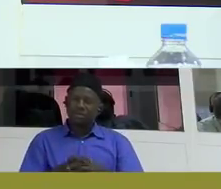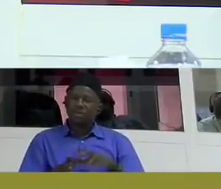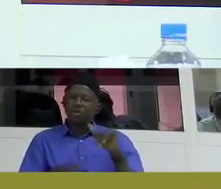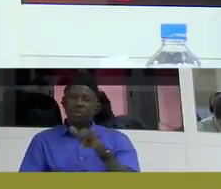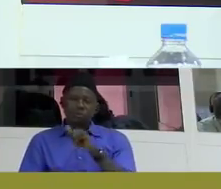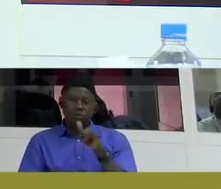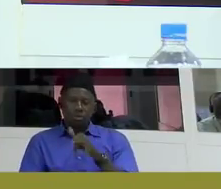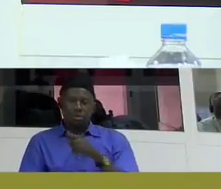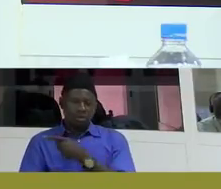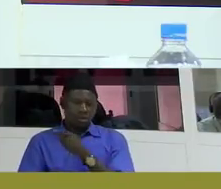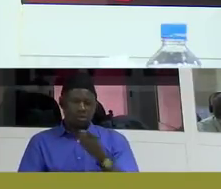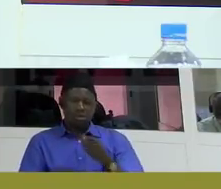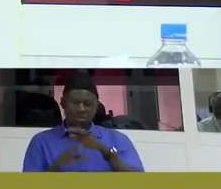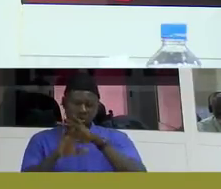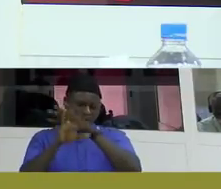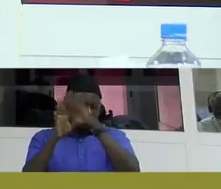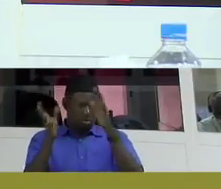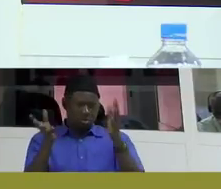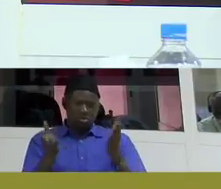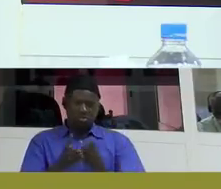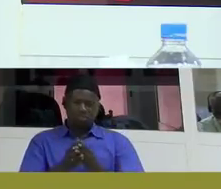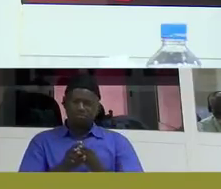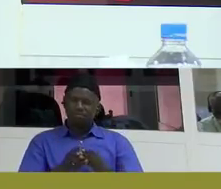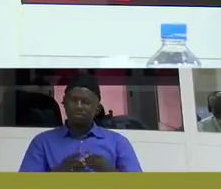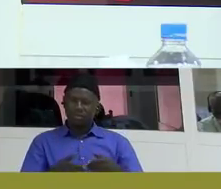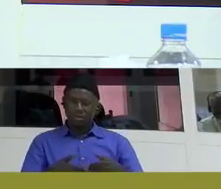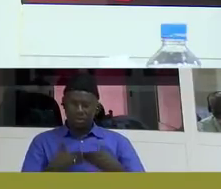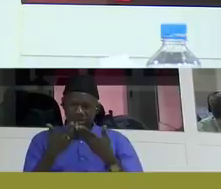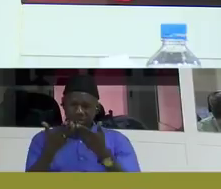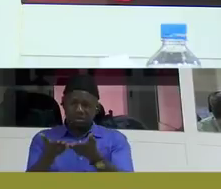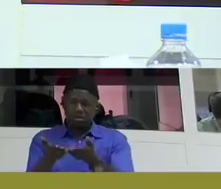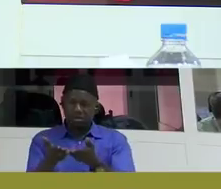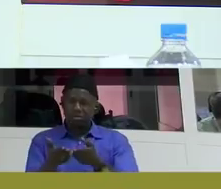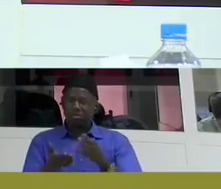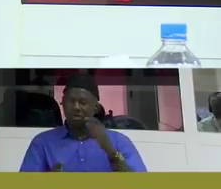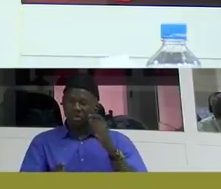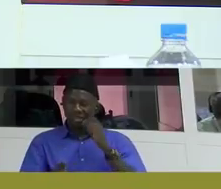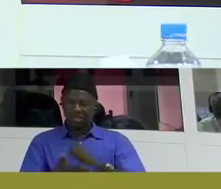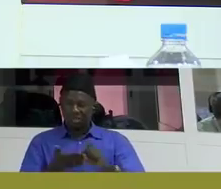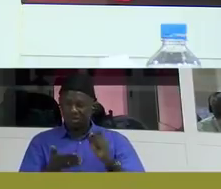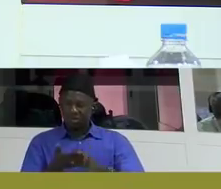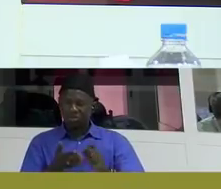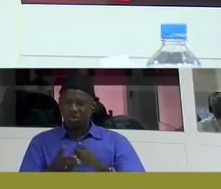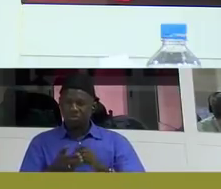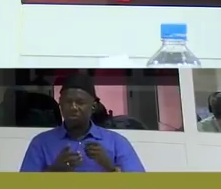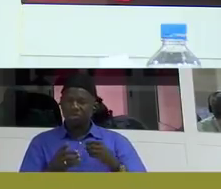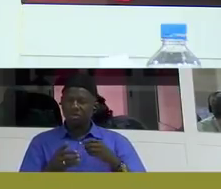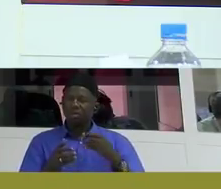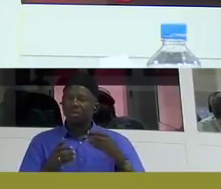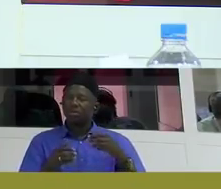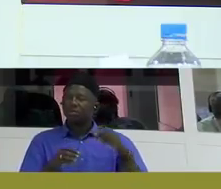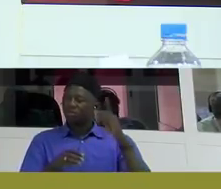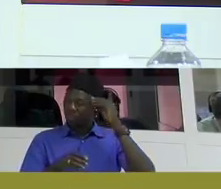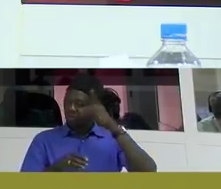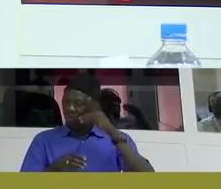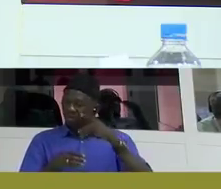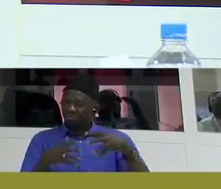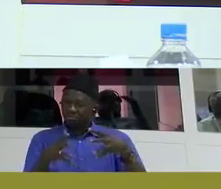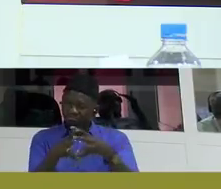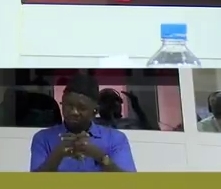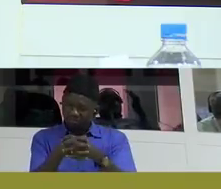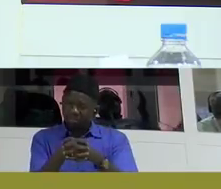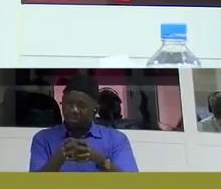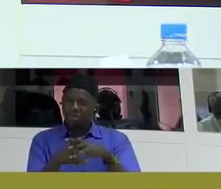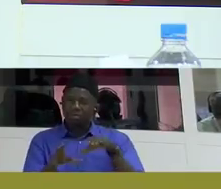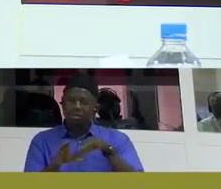which they almost imposed onto the signatories of the coalition, because